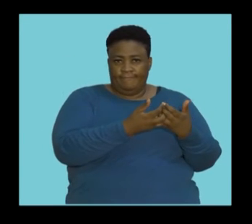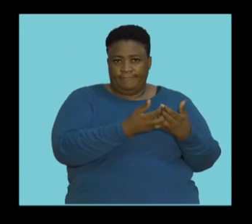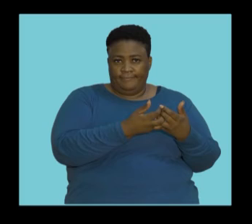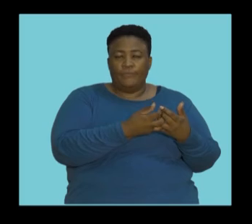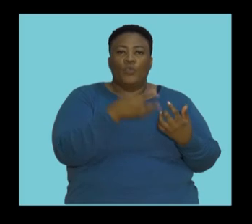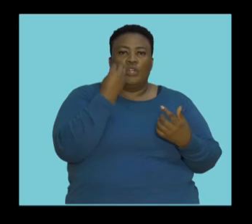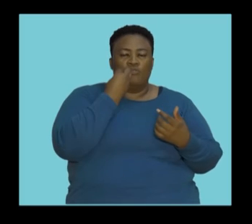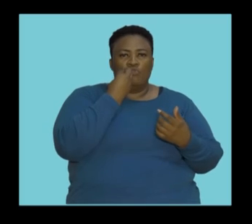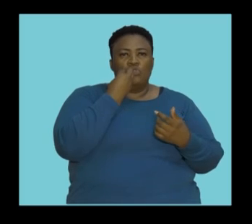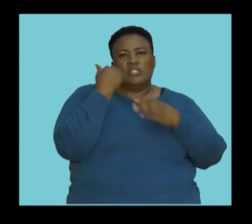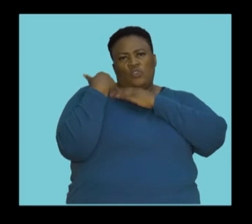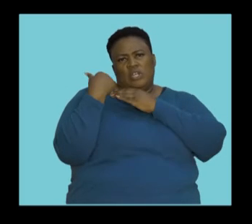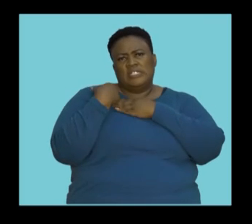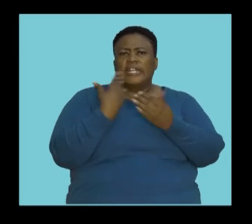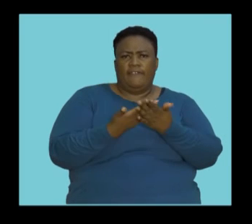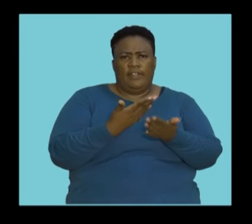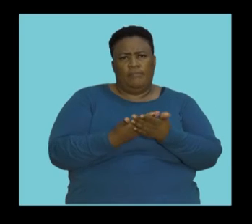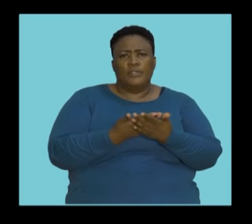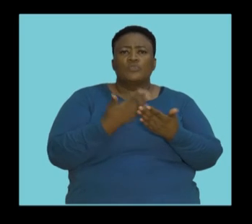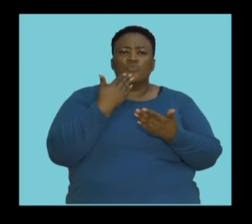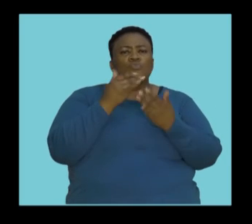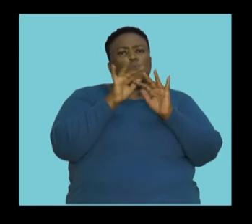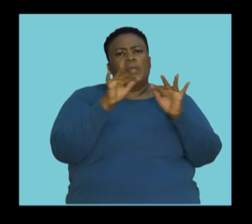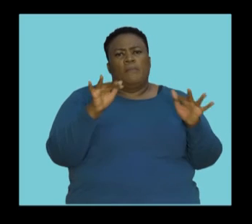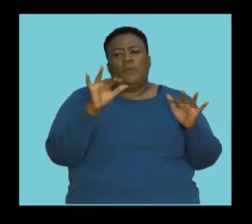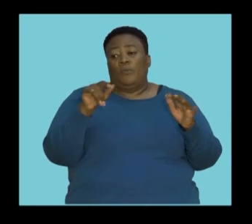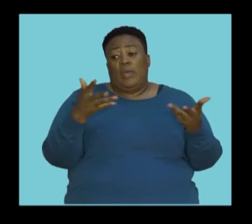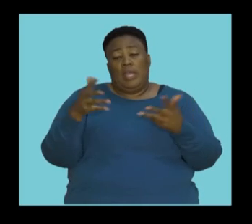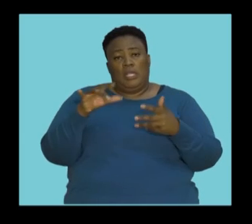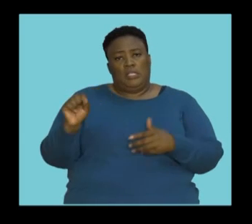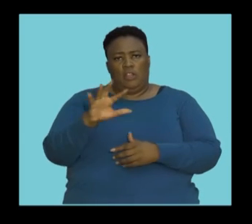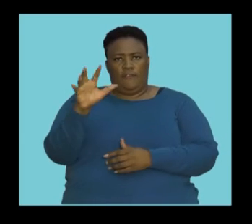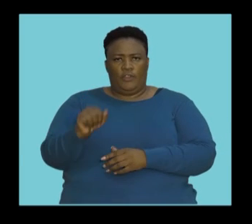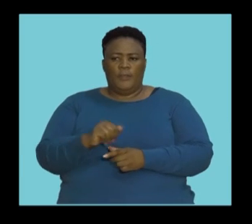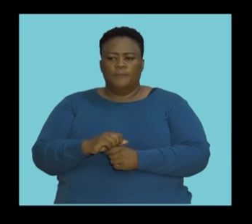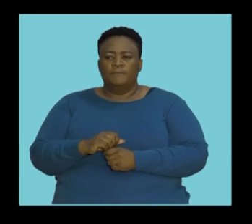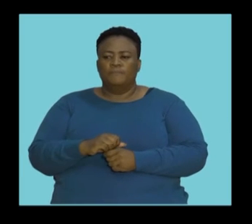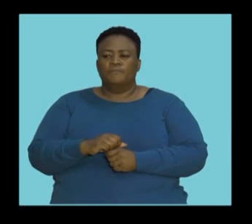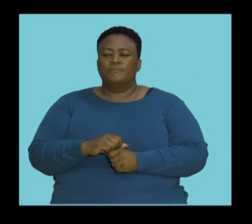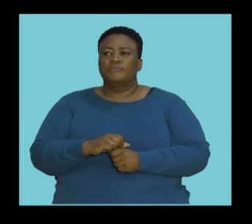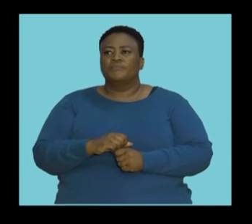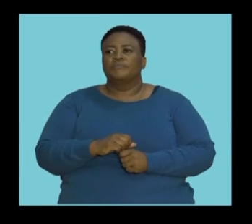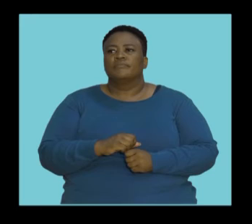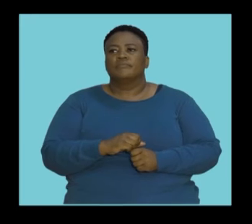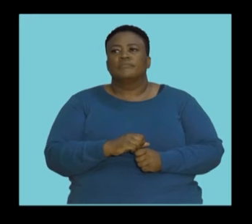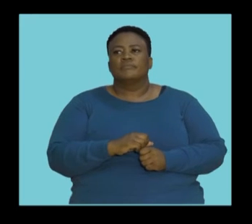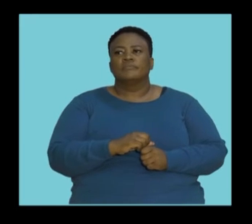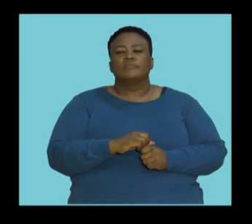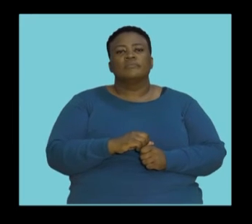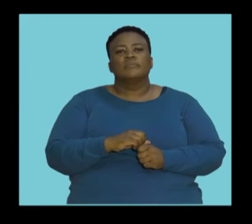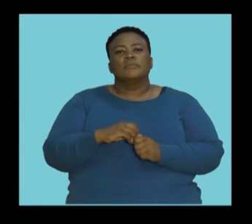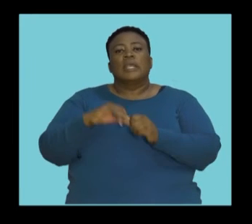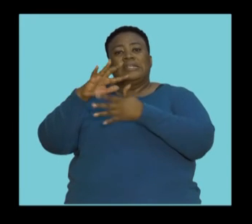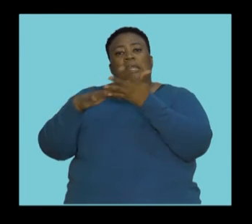the food security and its availability to people in the context of South Africa. So study the table on the next slide